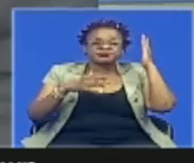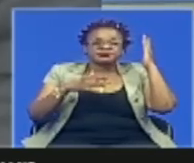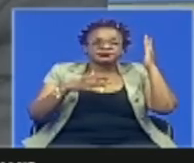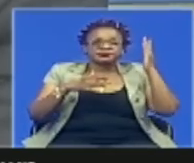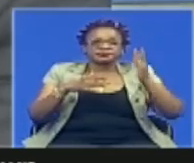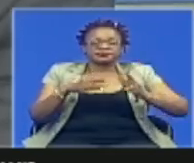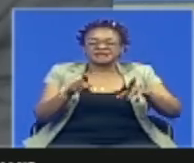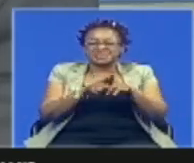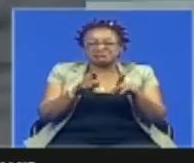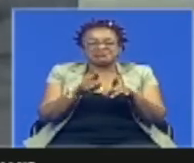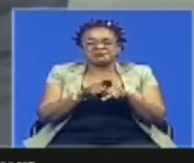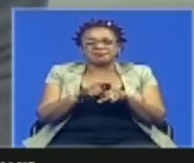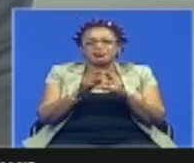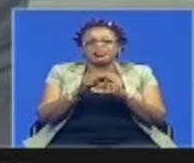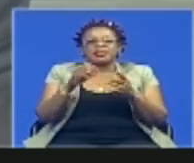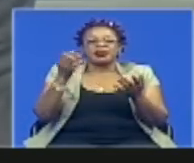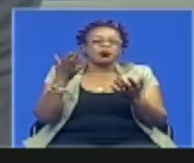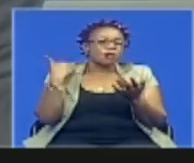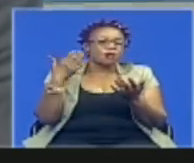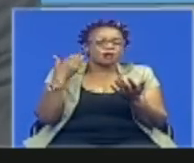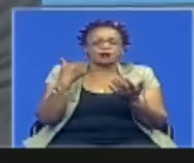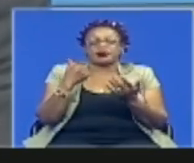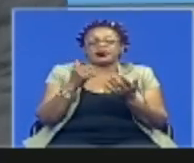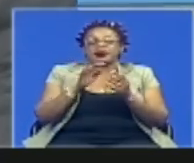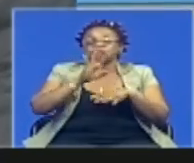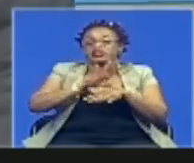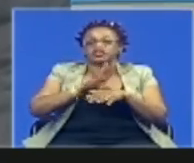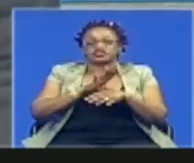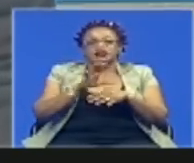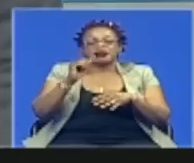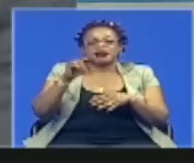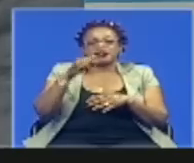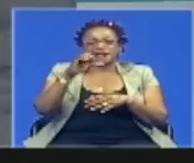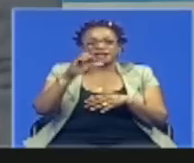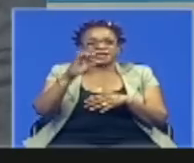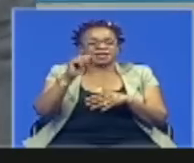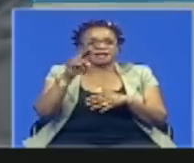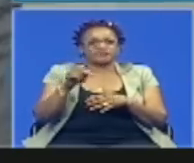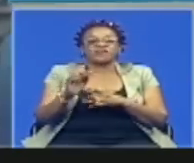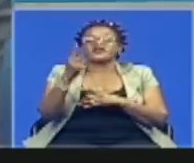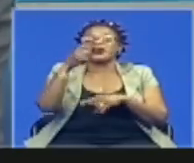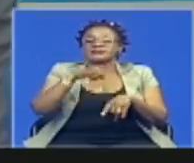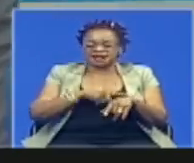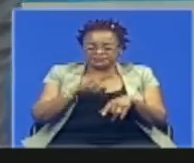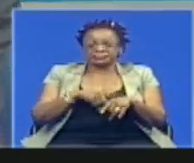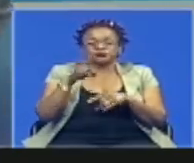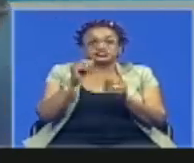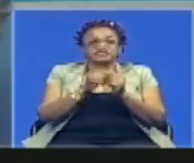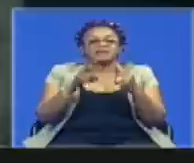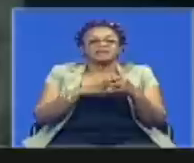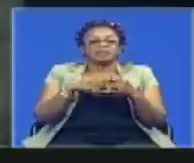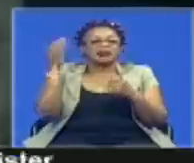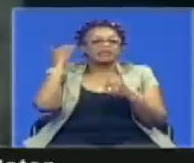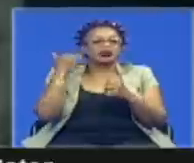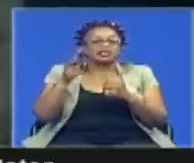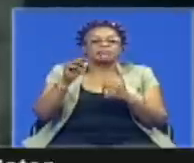Anglican Church. Yes, Kenya Professionals. Kenya Professionals Council. And then for the first time on Decision 2017, the advocate Dr. Alutalala